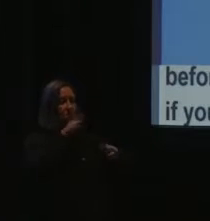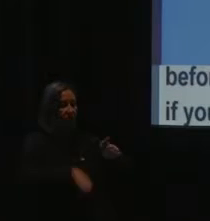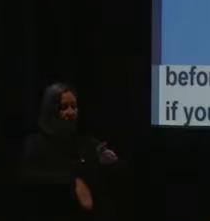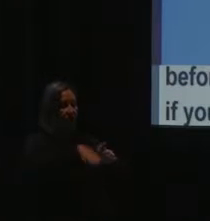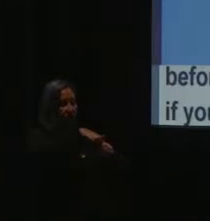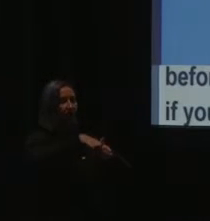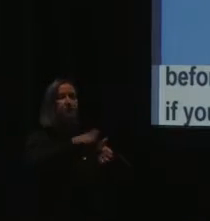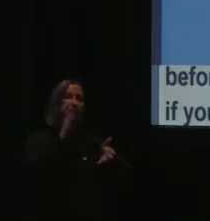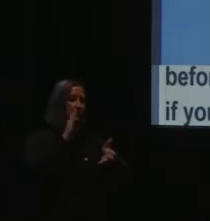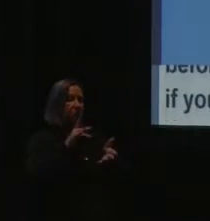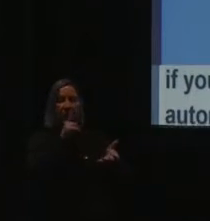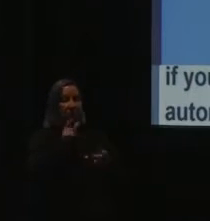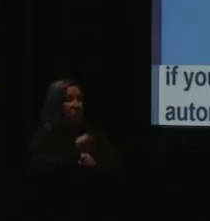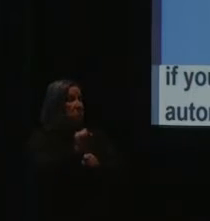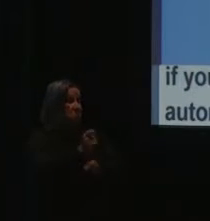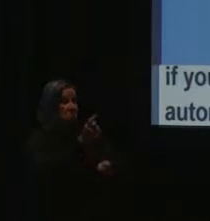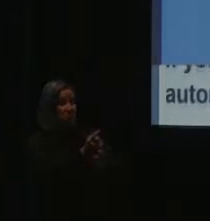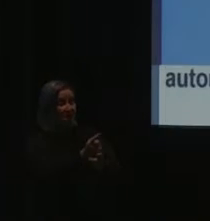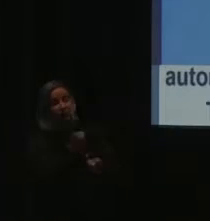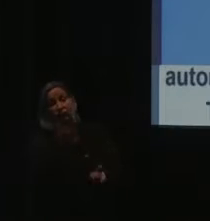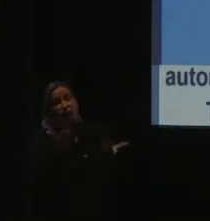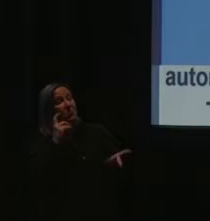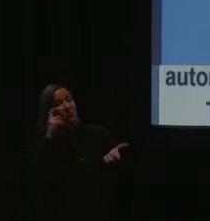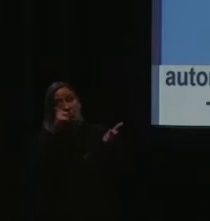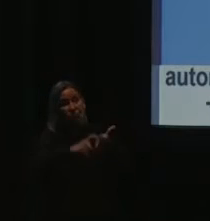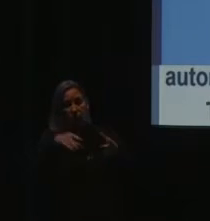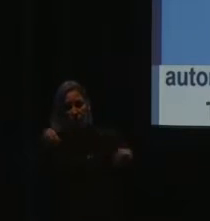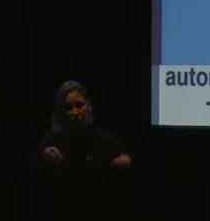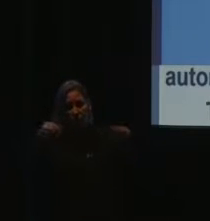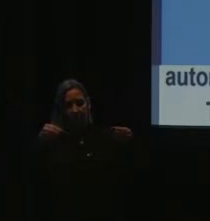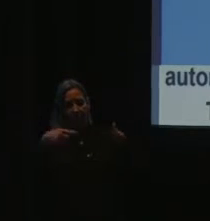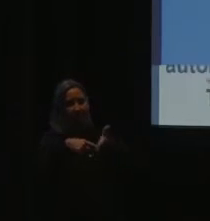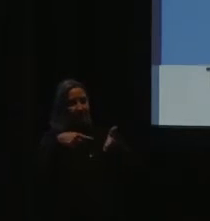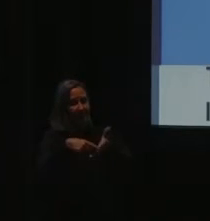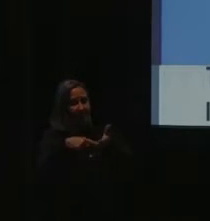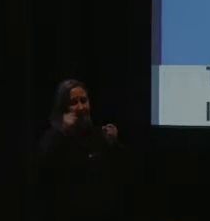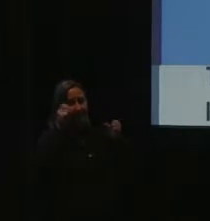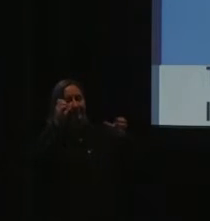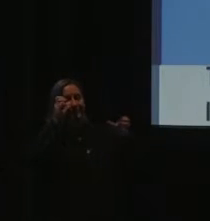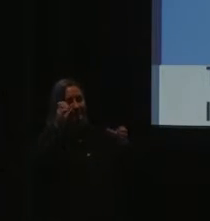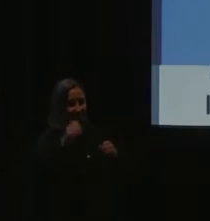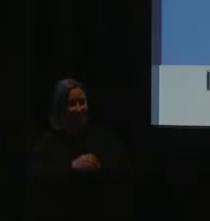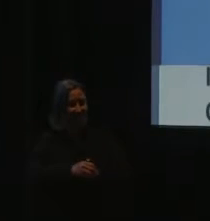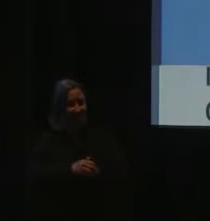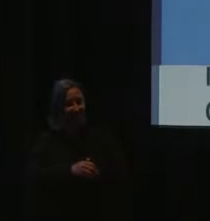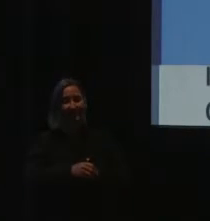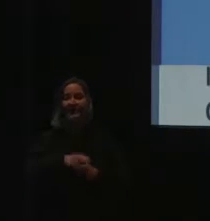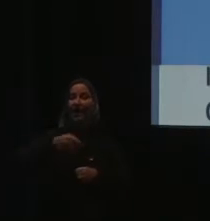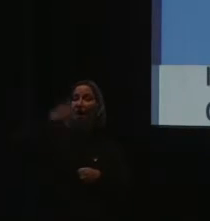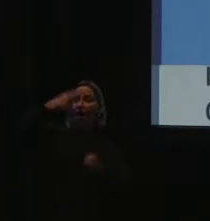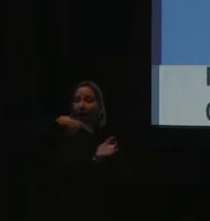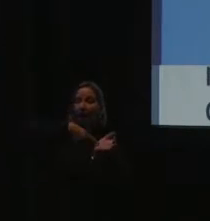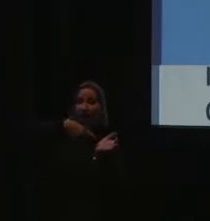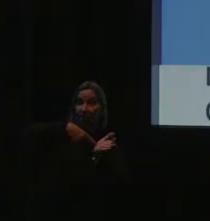waiting to happen. It will malfunction, and you probably won't notice until you get the big bill. Other things that put us at risk for a bill that